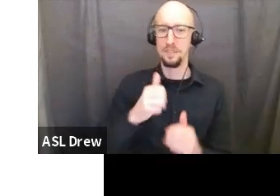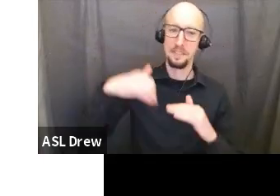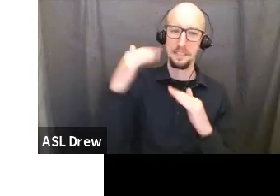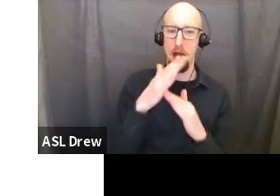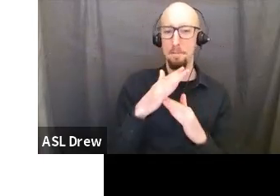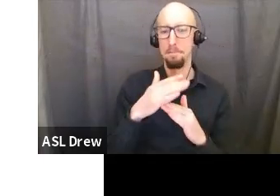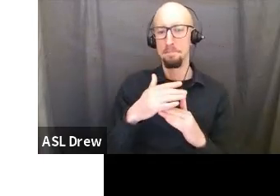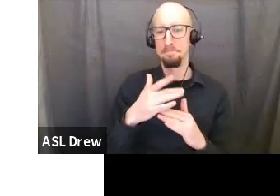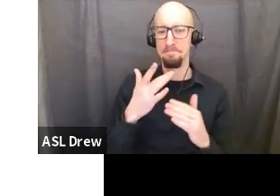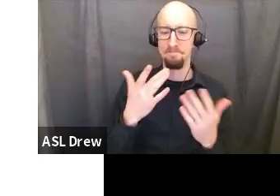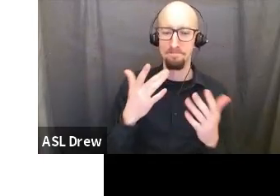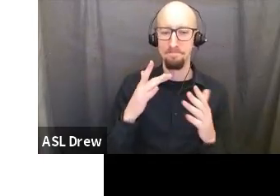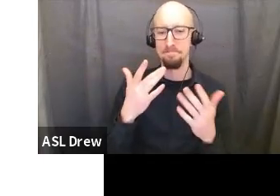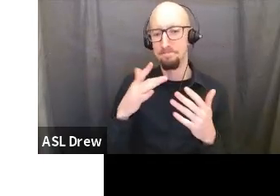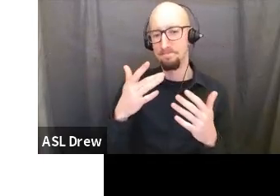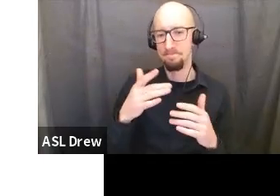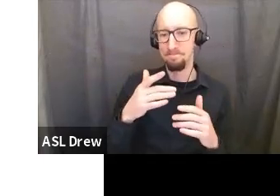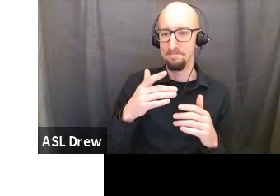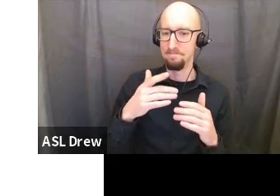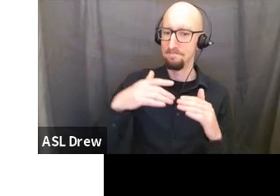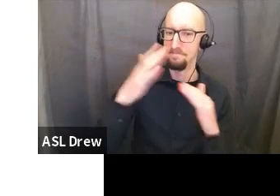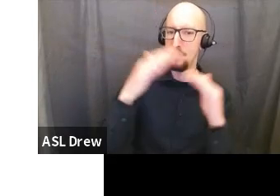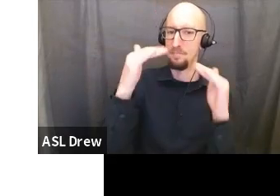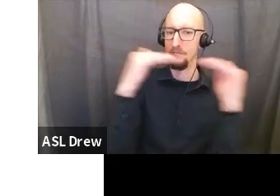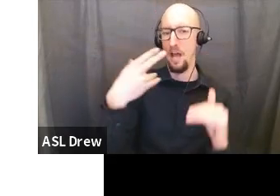high schools in terms of academic